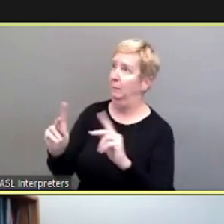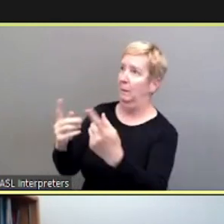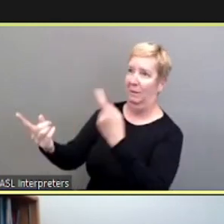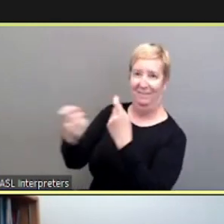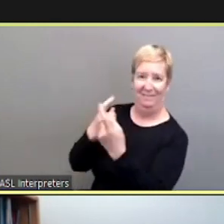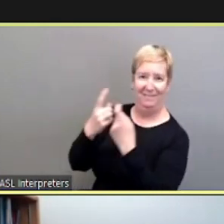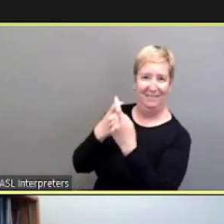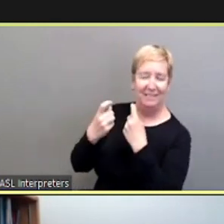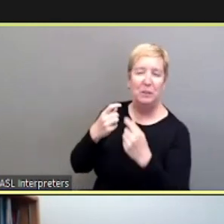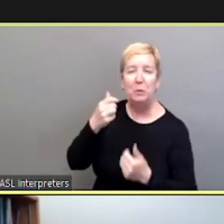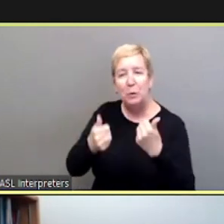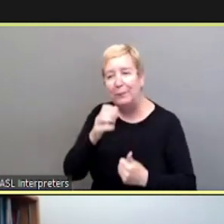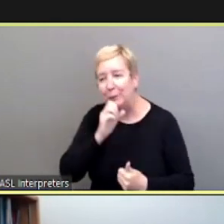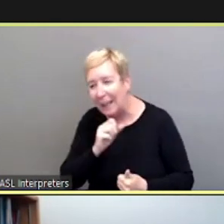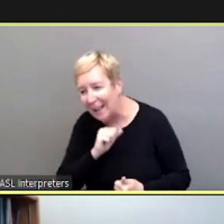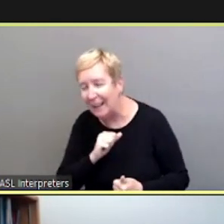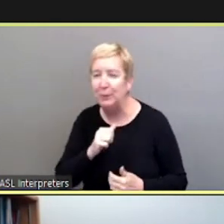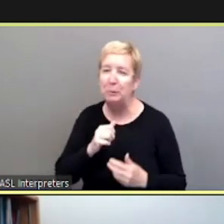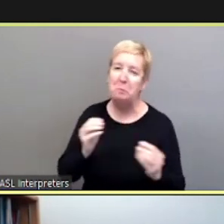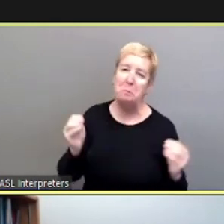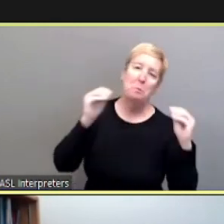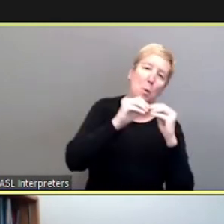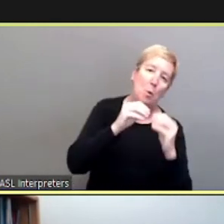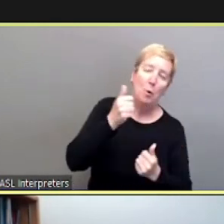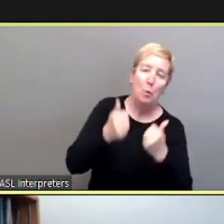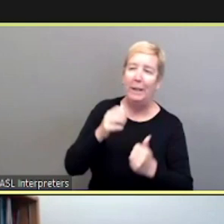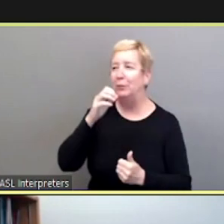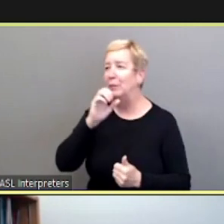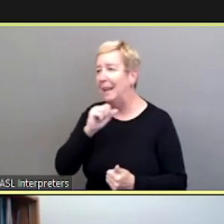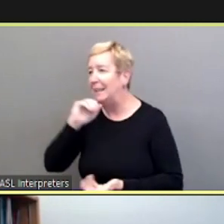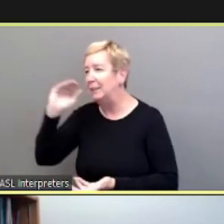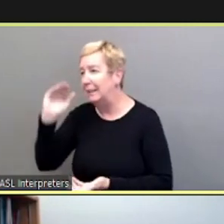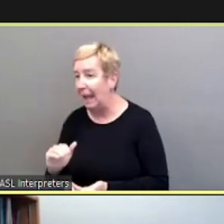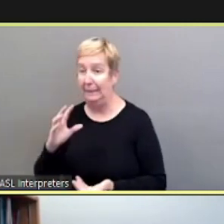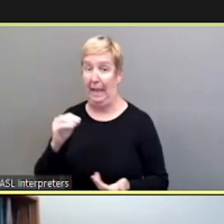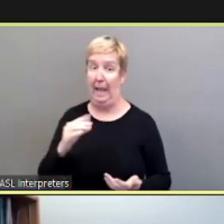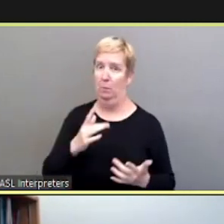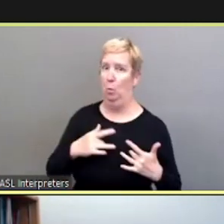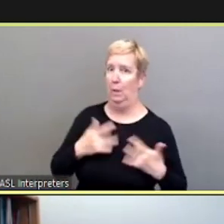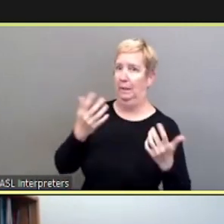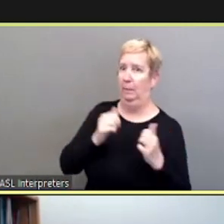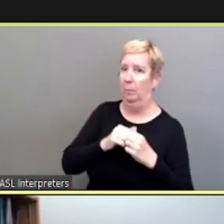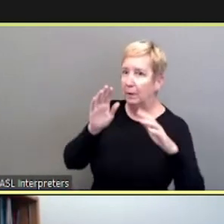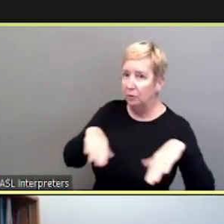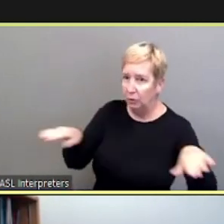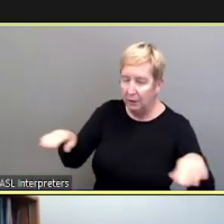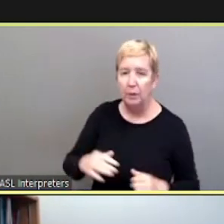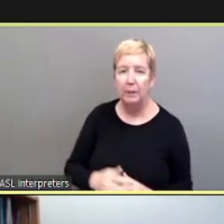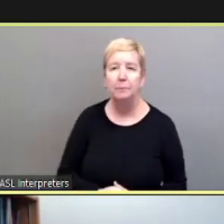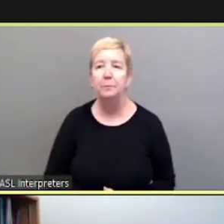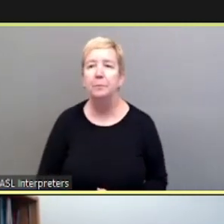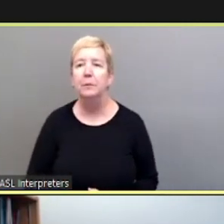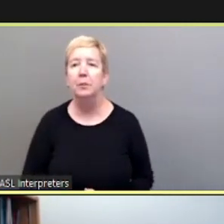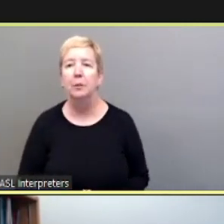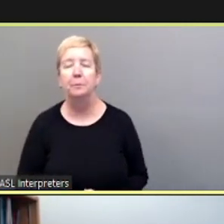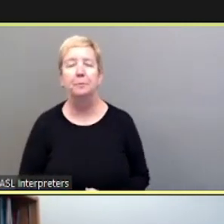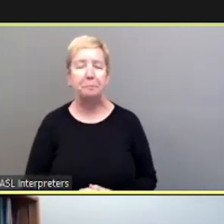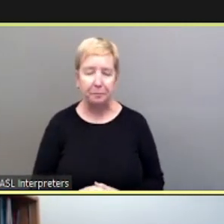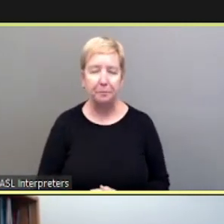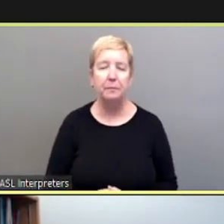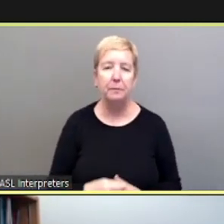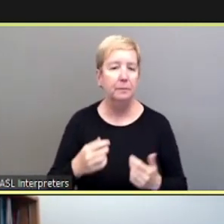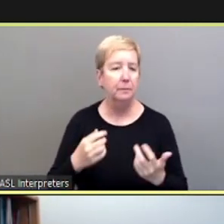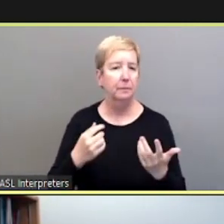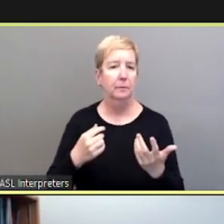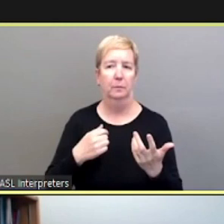questions about what's happening among children. And what I first want to show with